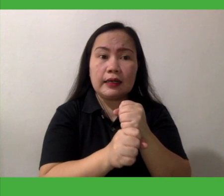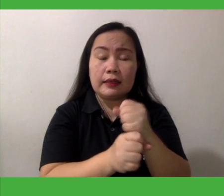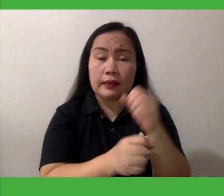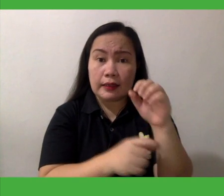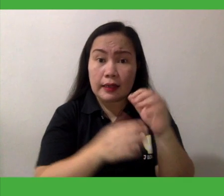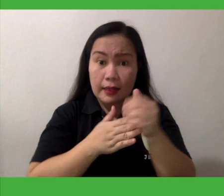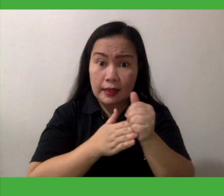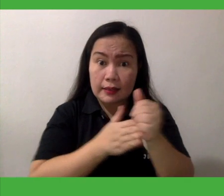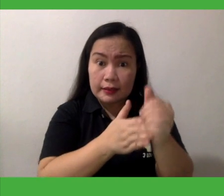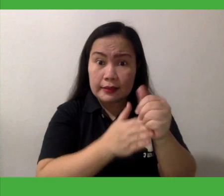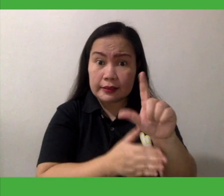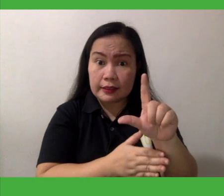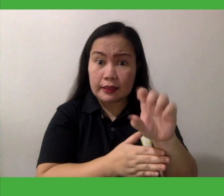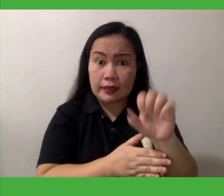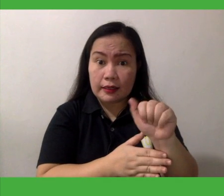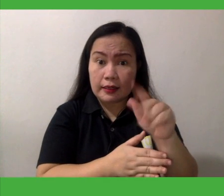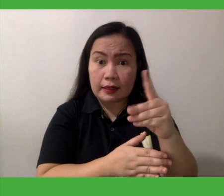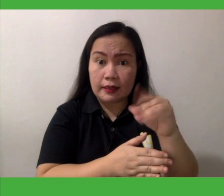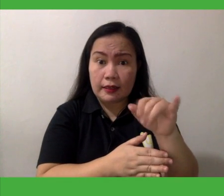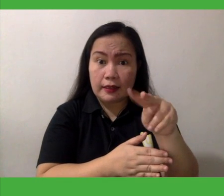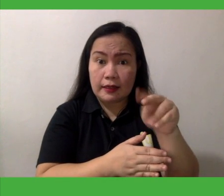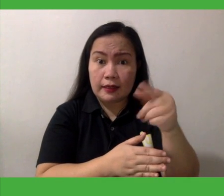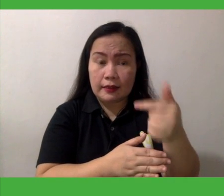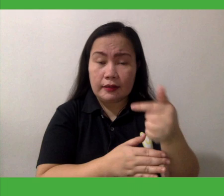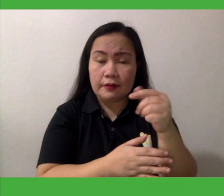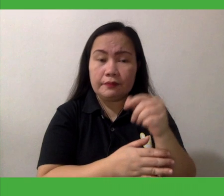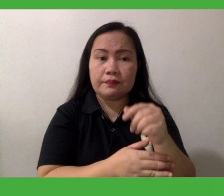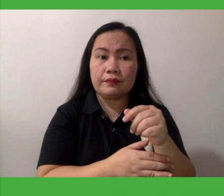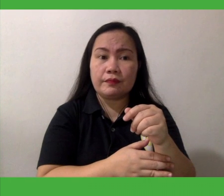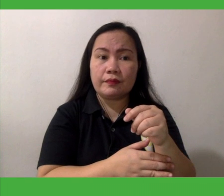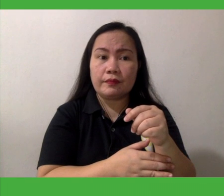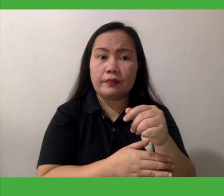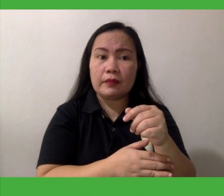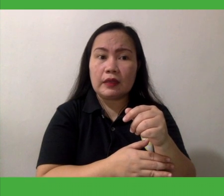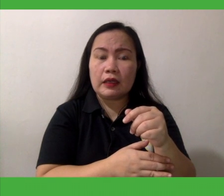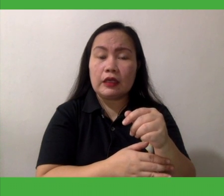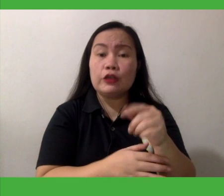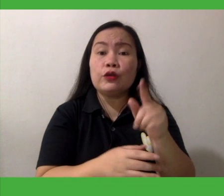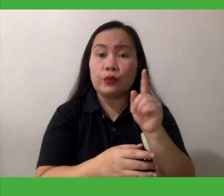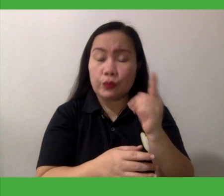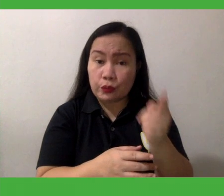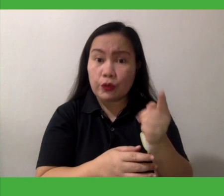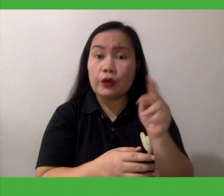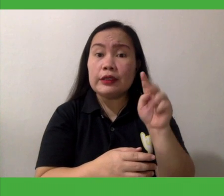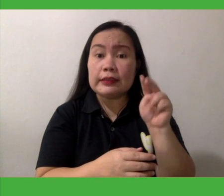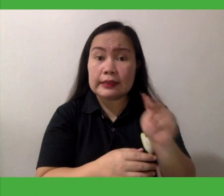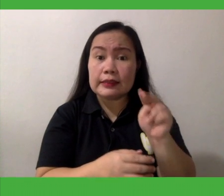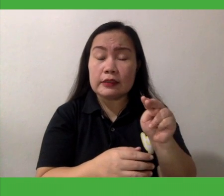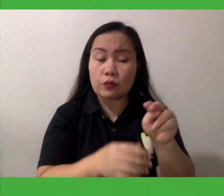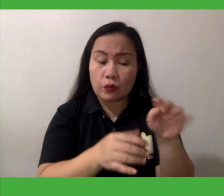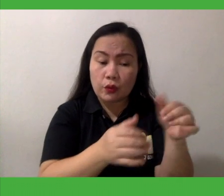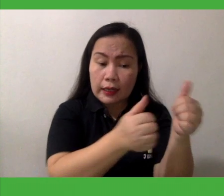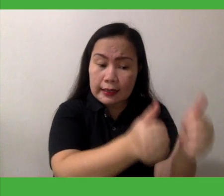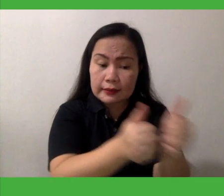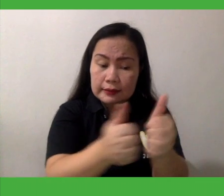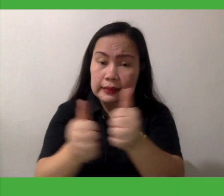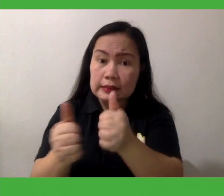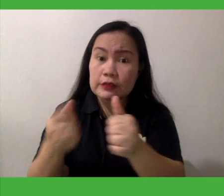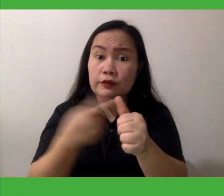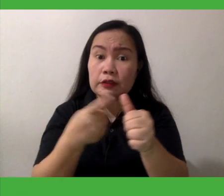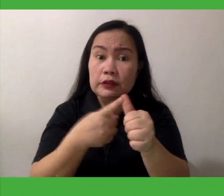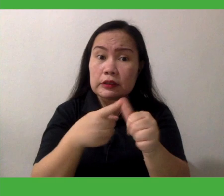getting, kapag kinukuha natin yung leading coefficient natin, you have to arrange it first